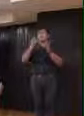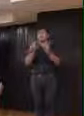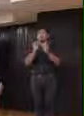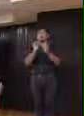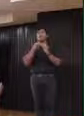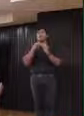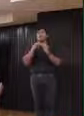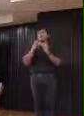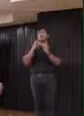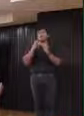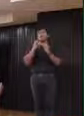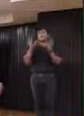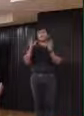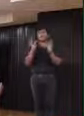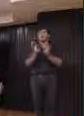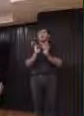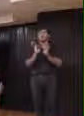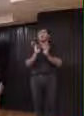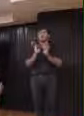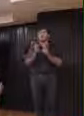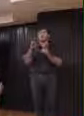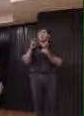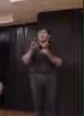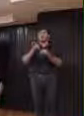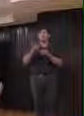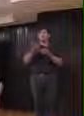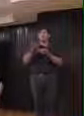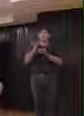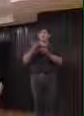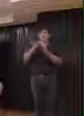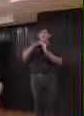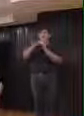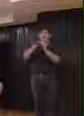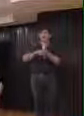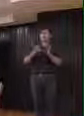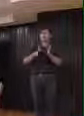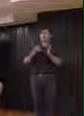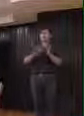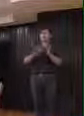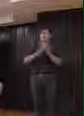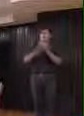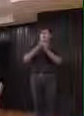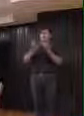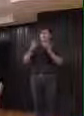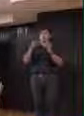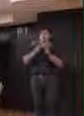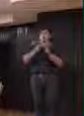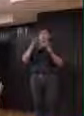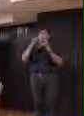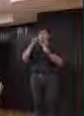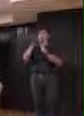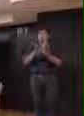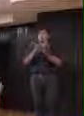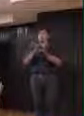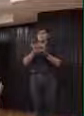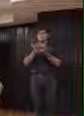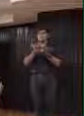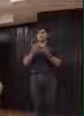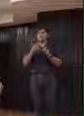fair. I've of course discussed this in detail in my book also, but in my